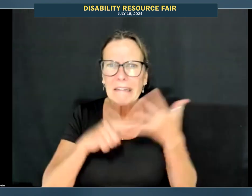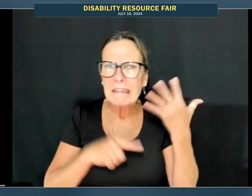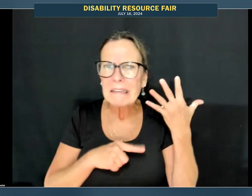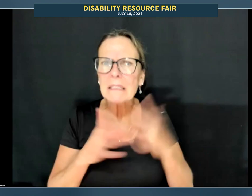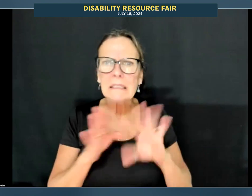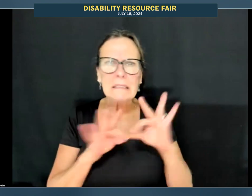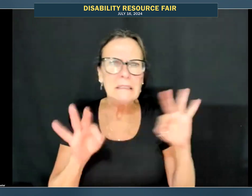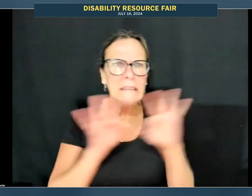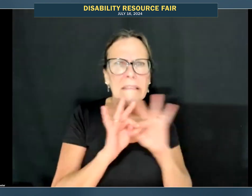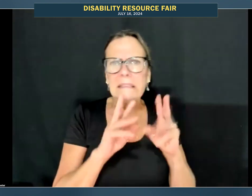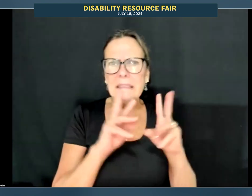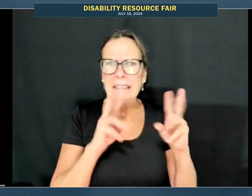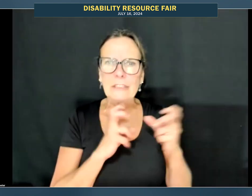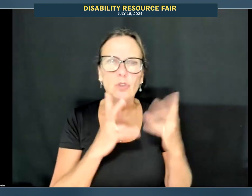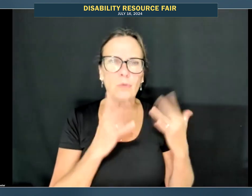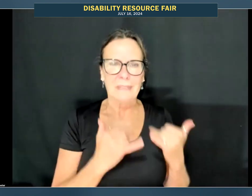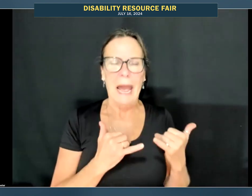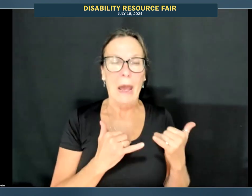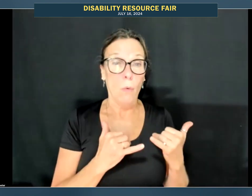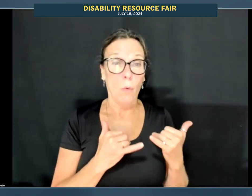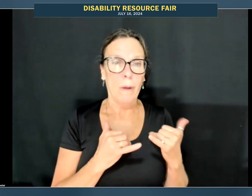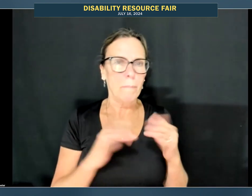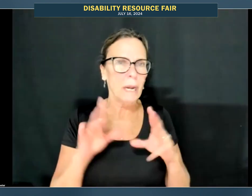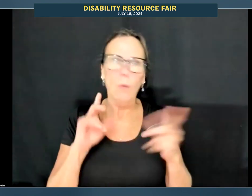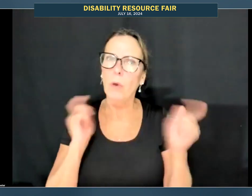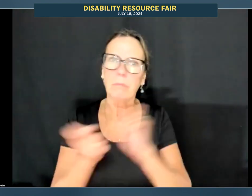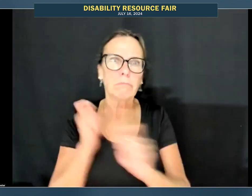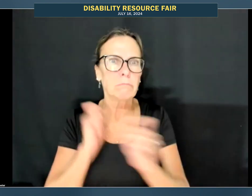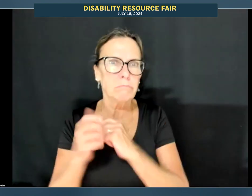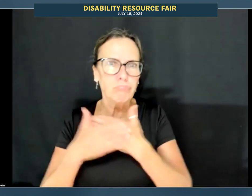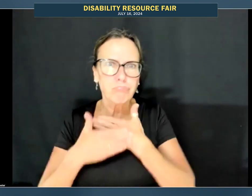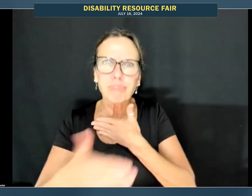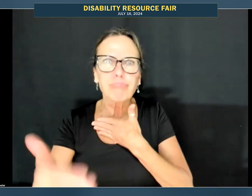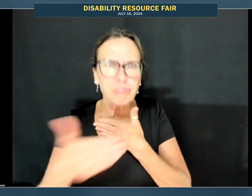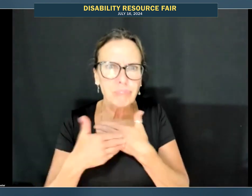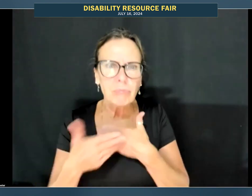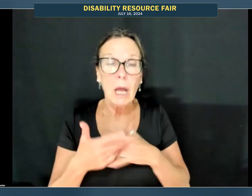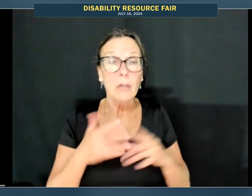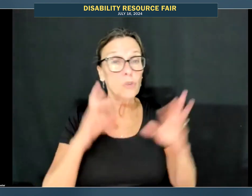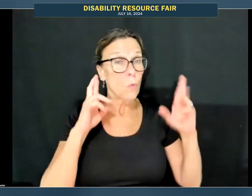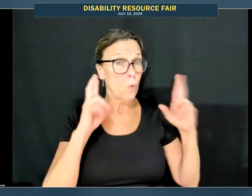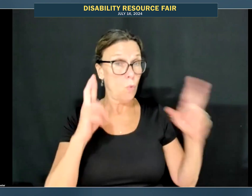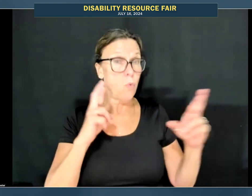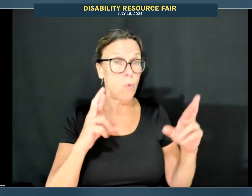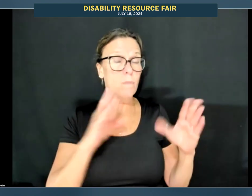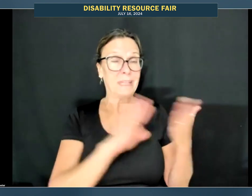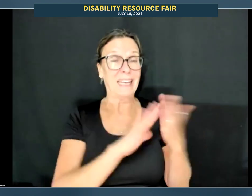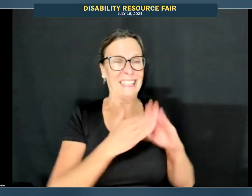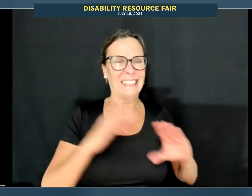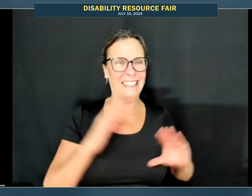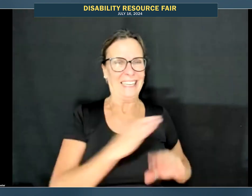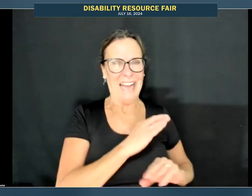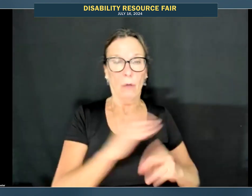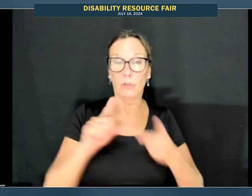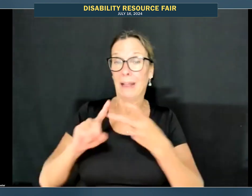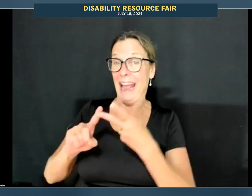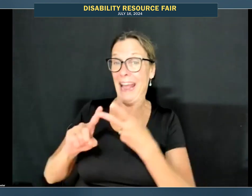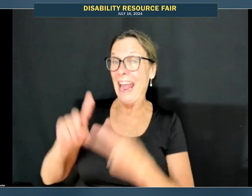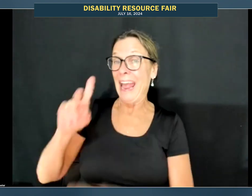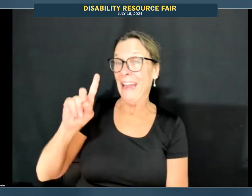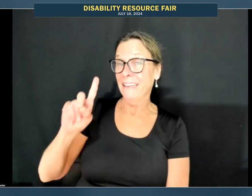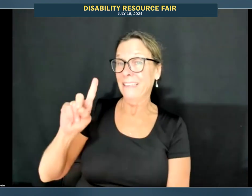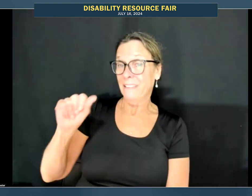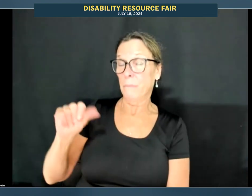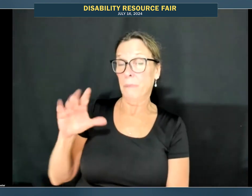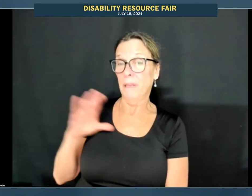now. So I certainly hope that the action of the City Council and the role of the Disability Commission will